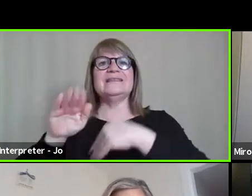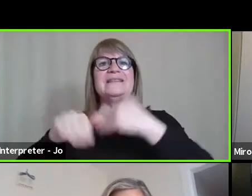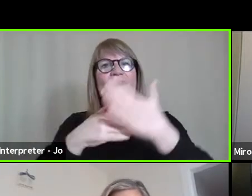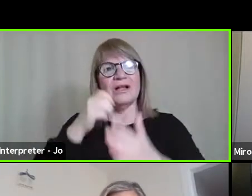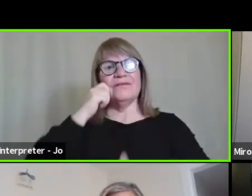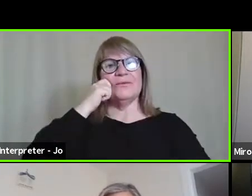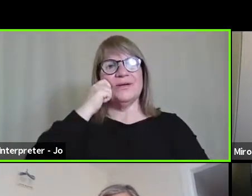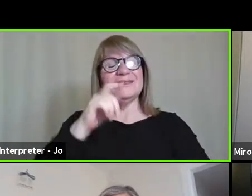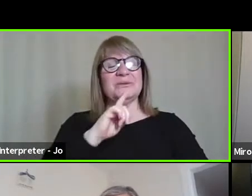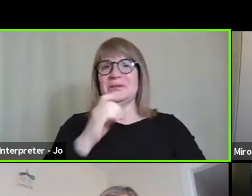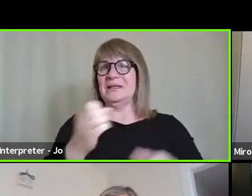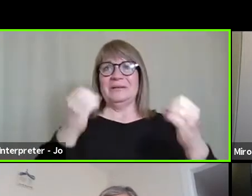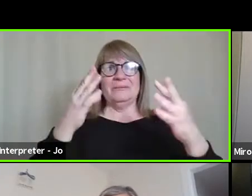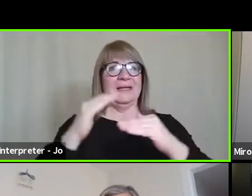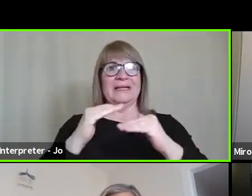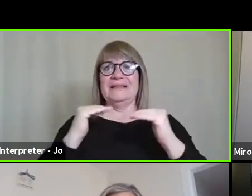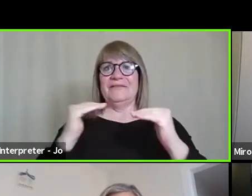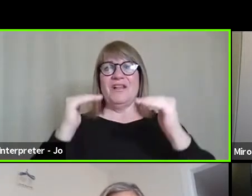it